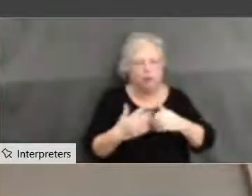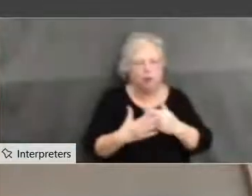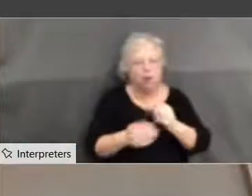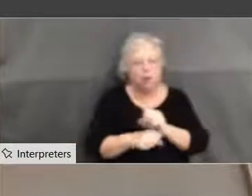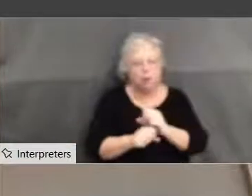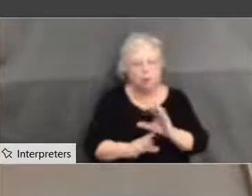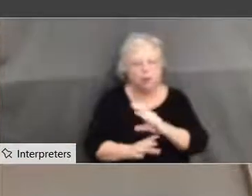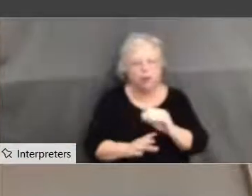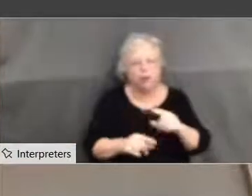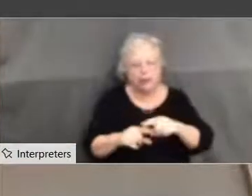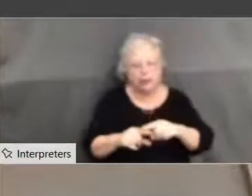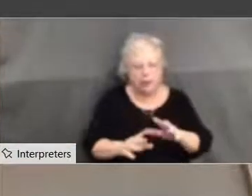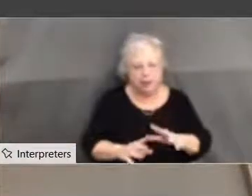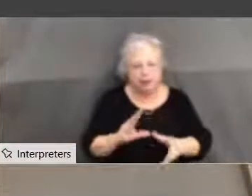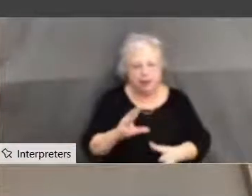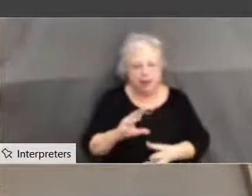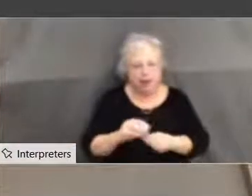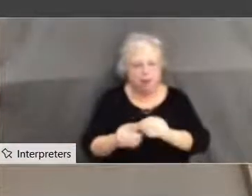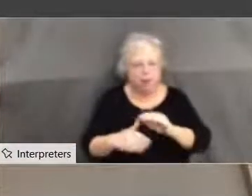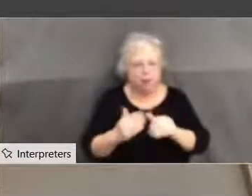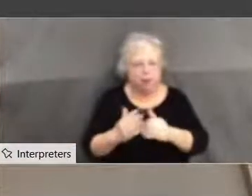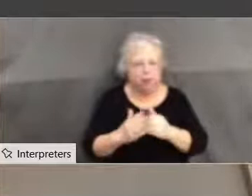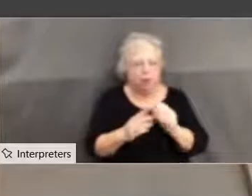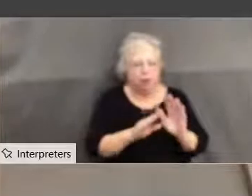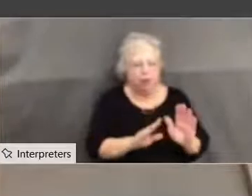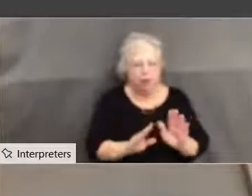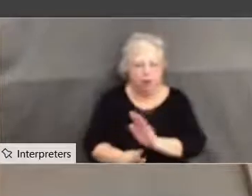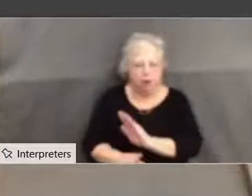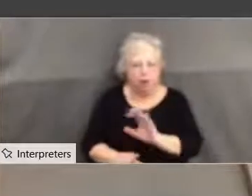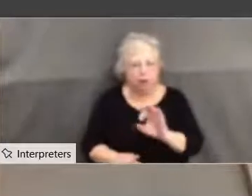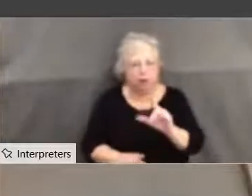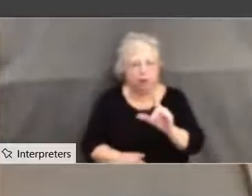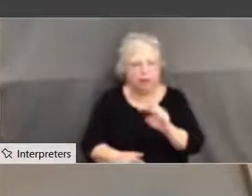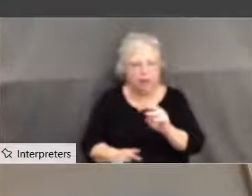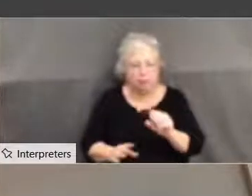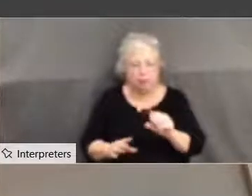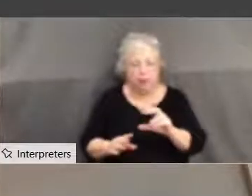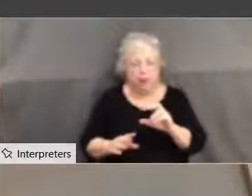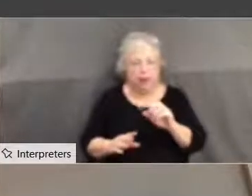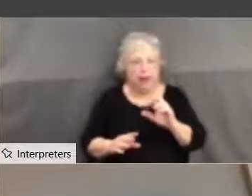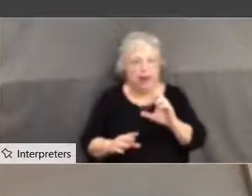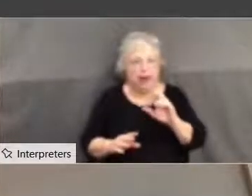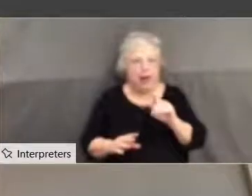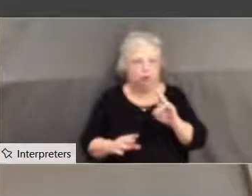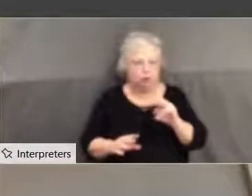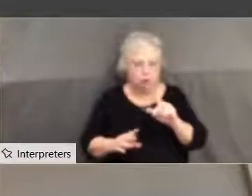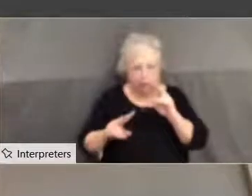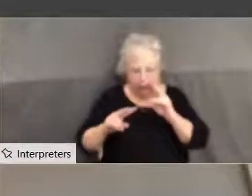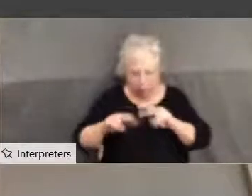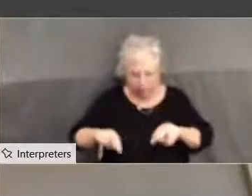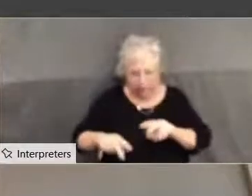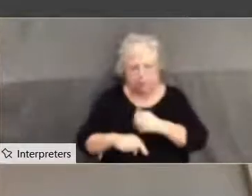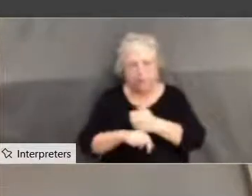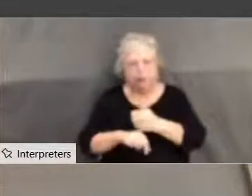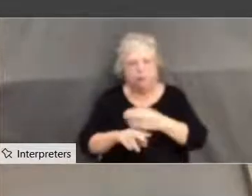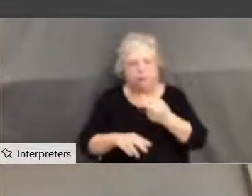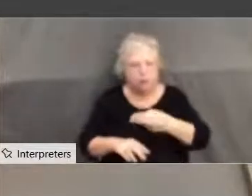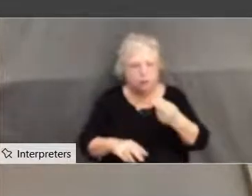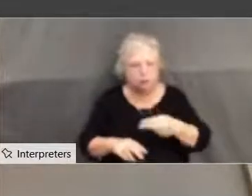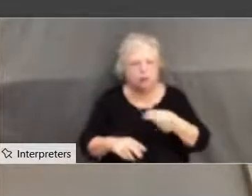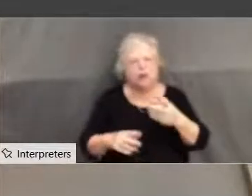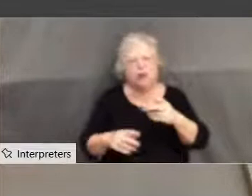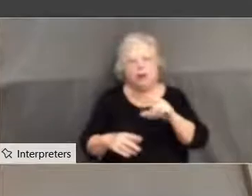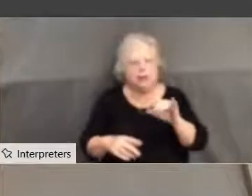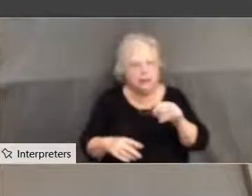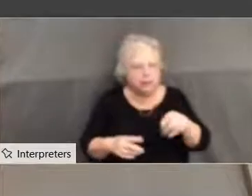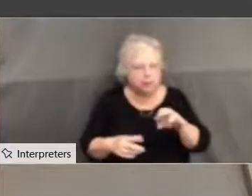claims. And if an actuary looks at that, and based on history, demographics, plan design, zip code, they estimate